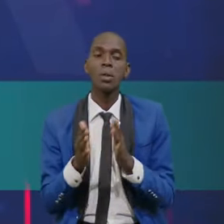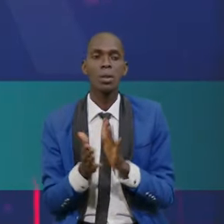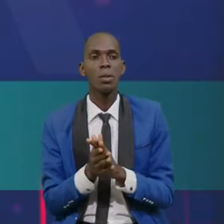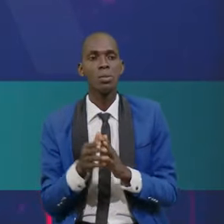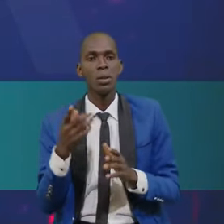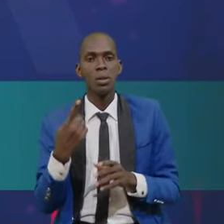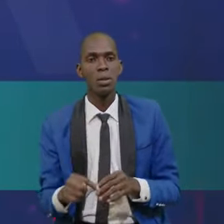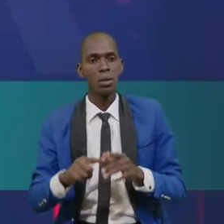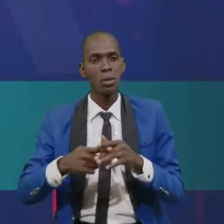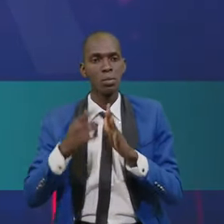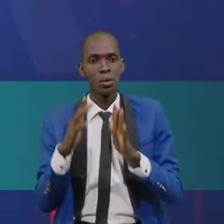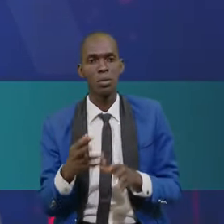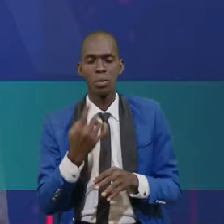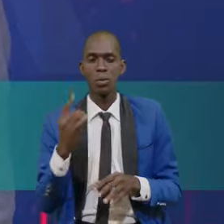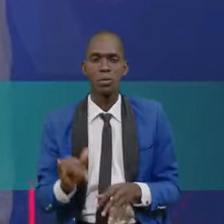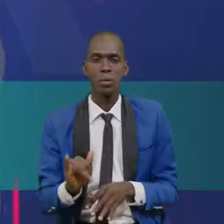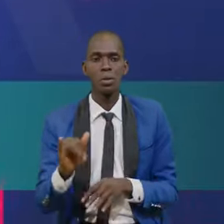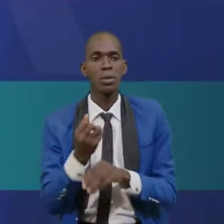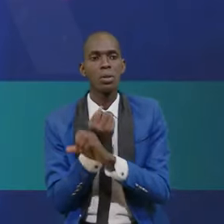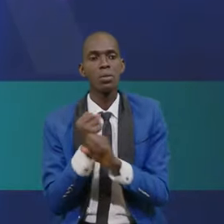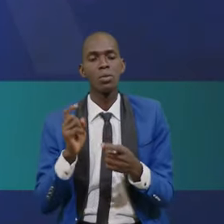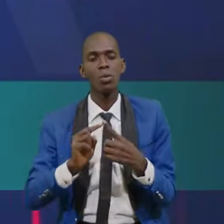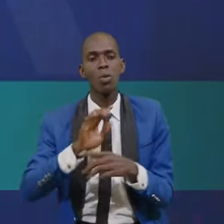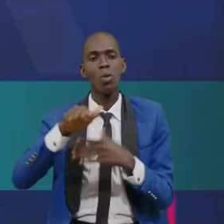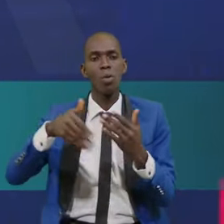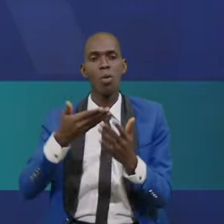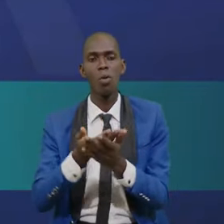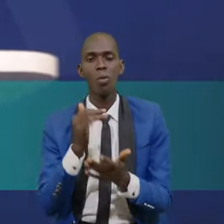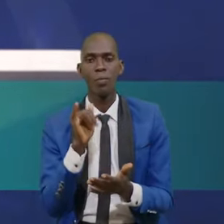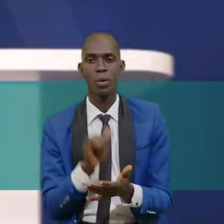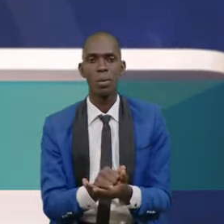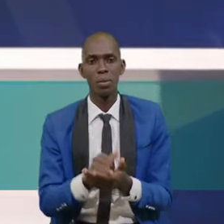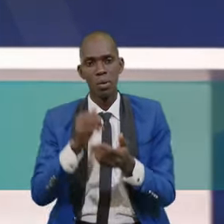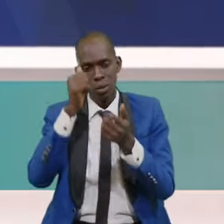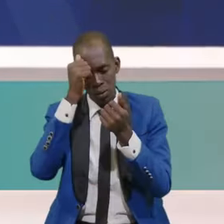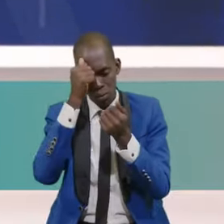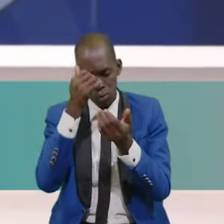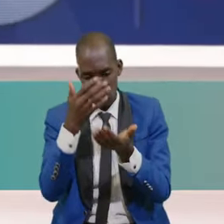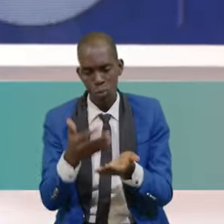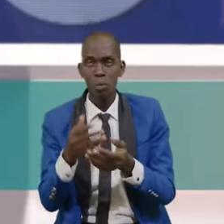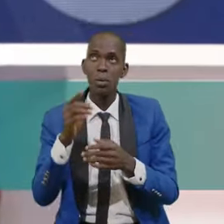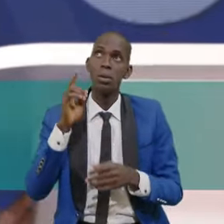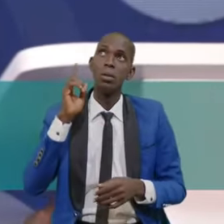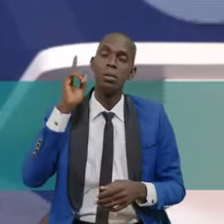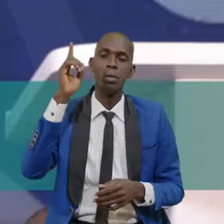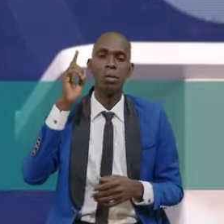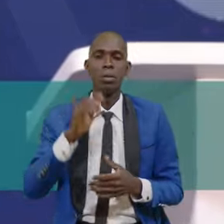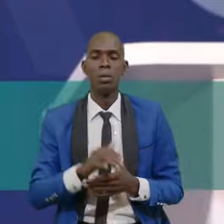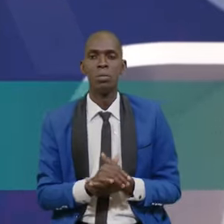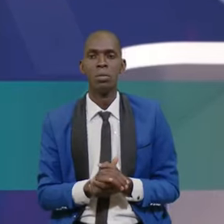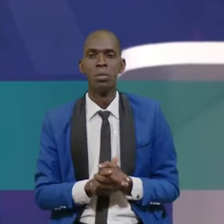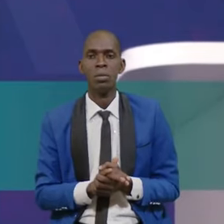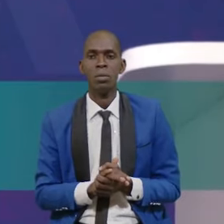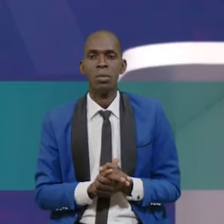of eternal salvation unto all them that Obey him.